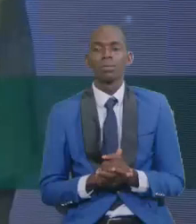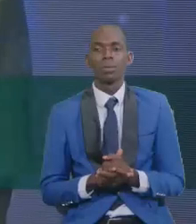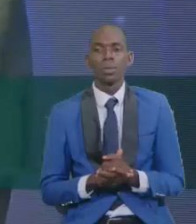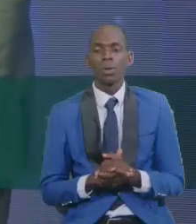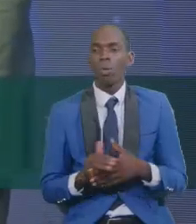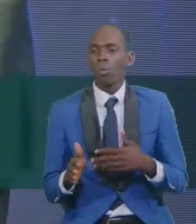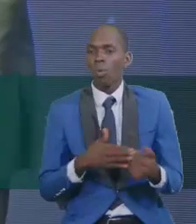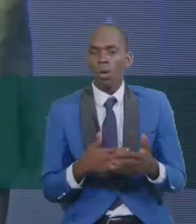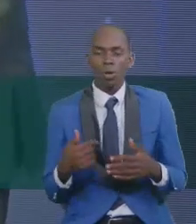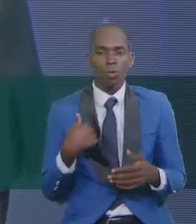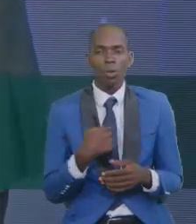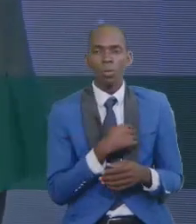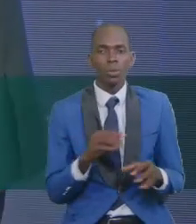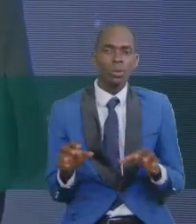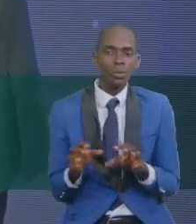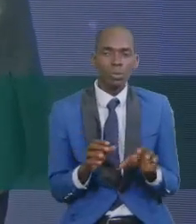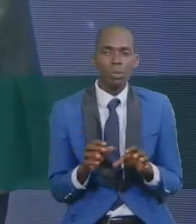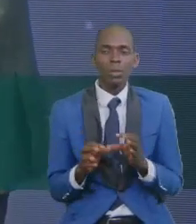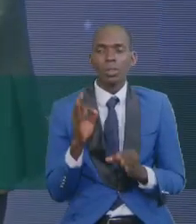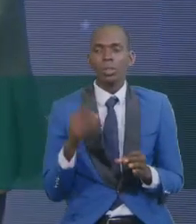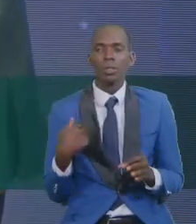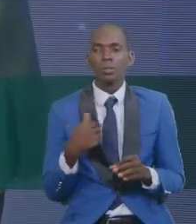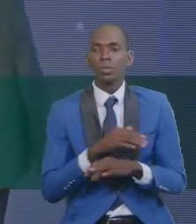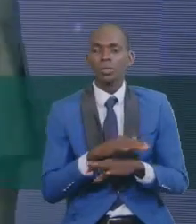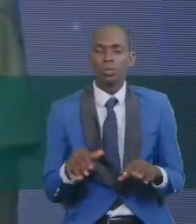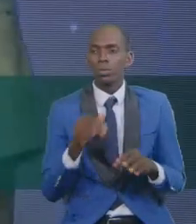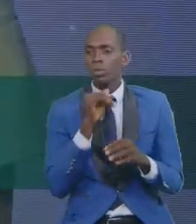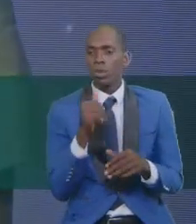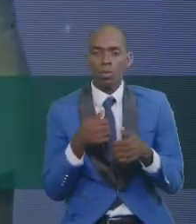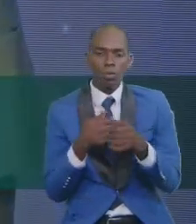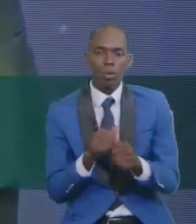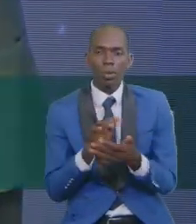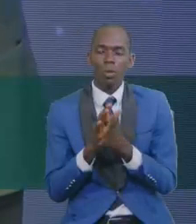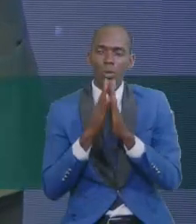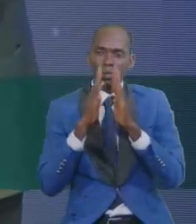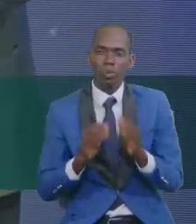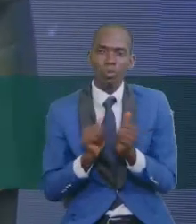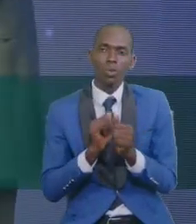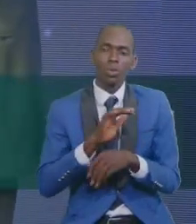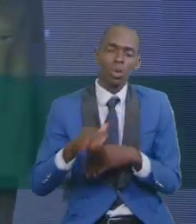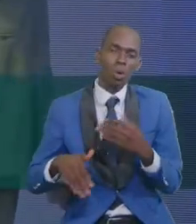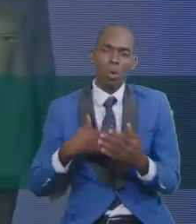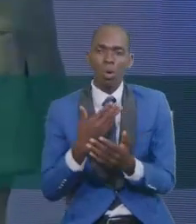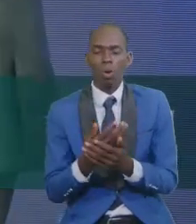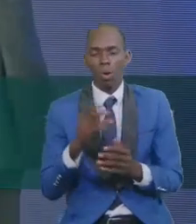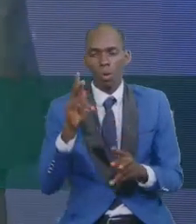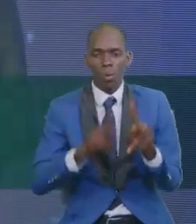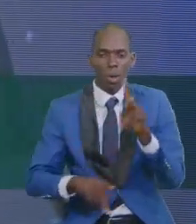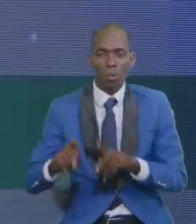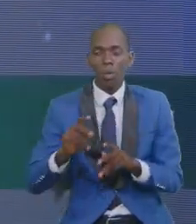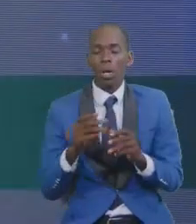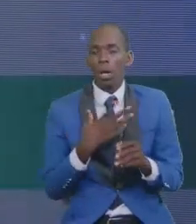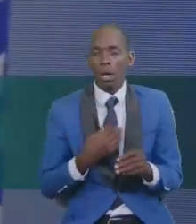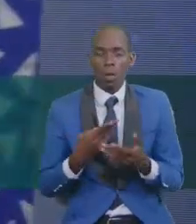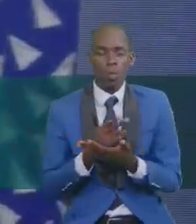do, if we do not follow peace with all men and holiness without which no man shall see the Lord, and